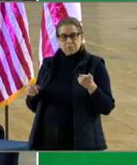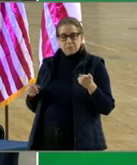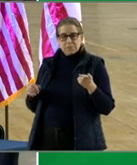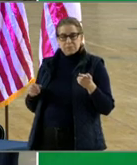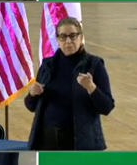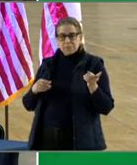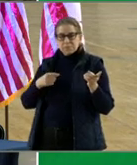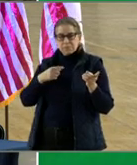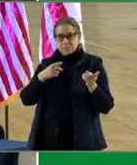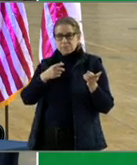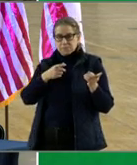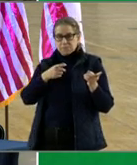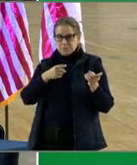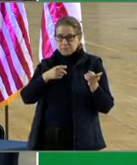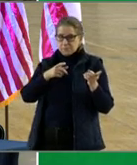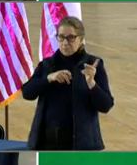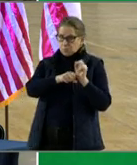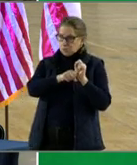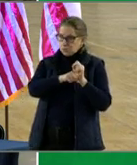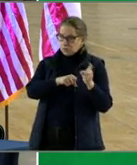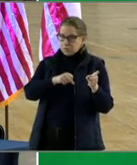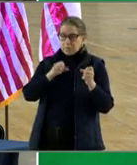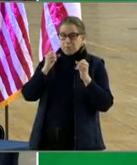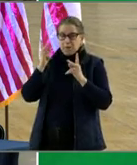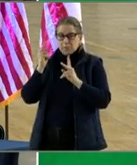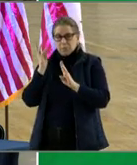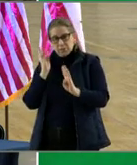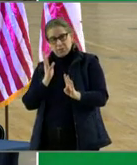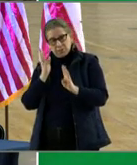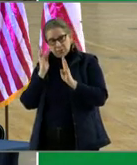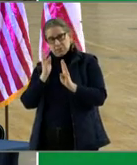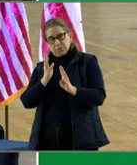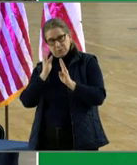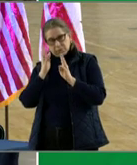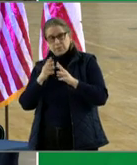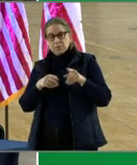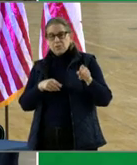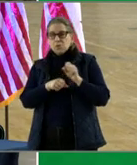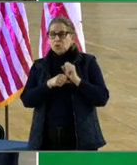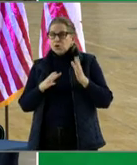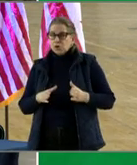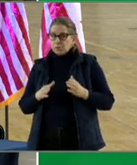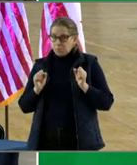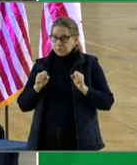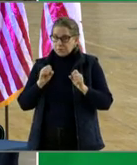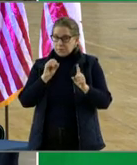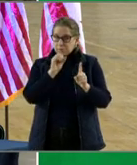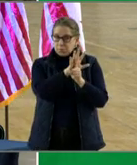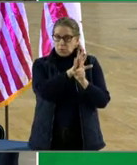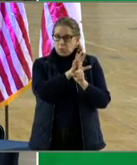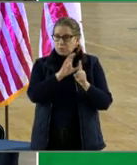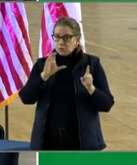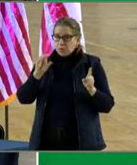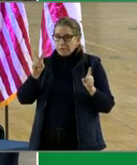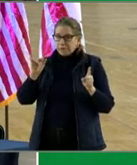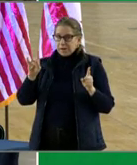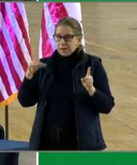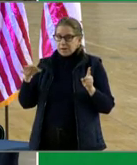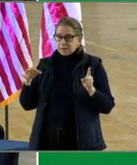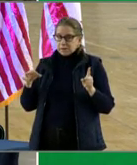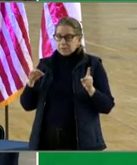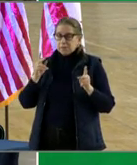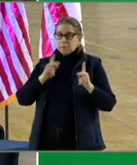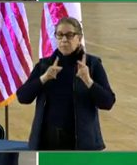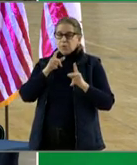who may have been exposed themselves to COVID-19, why can't the people who work in these